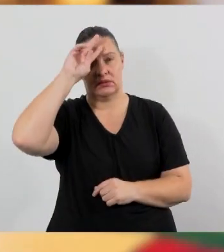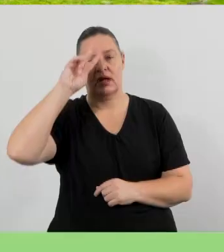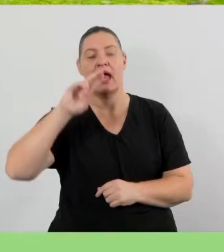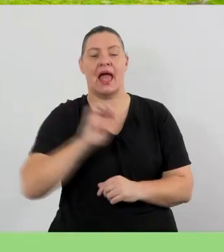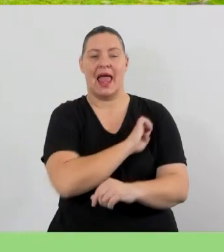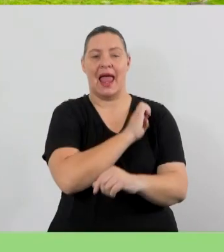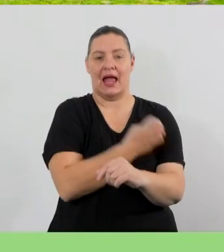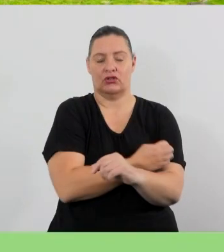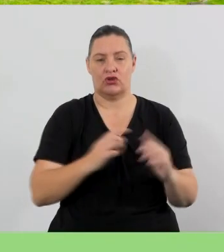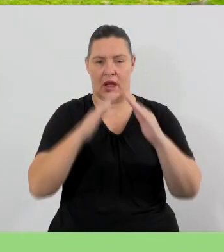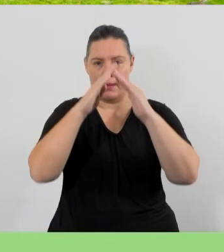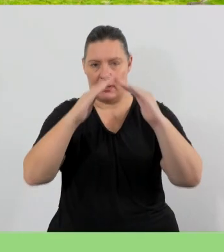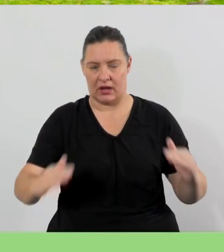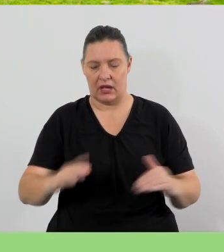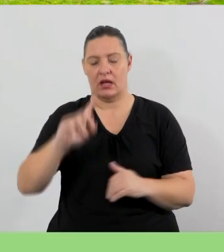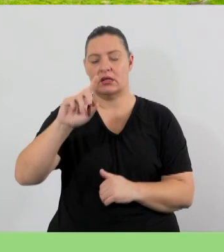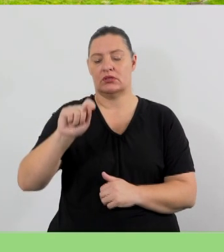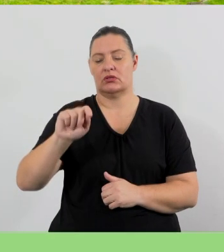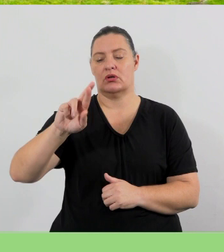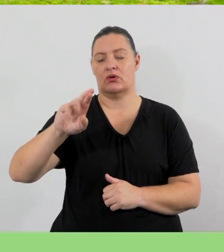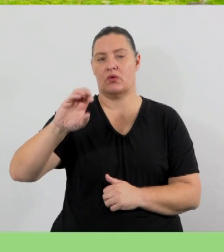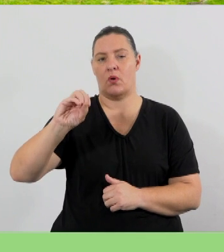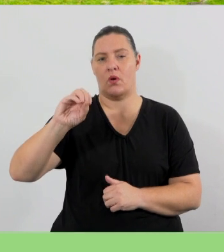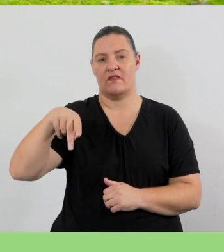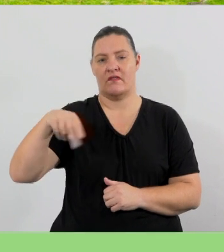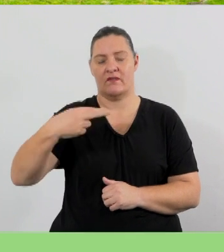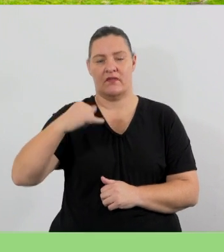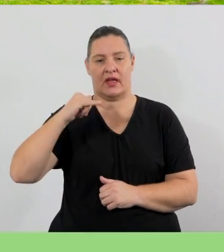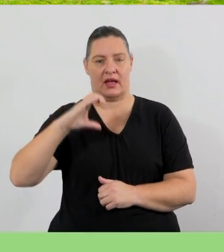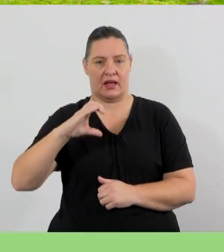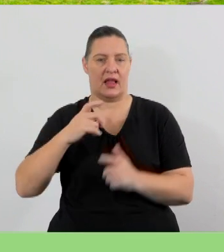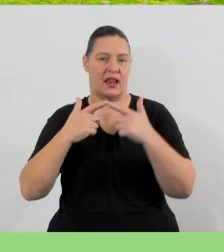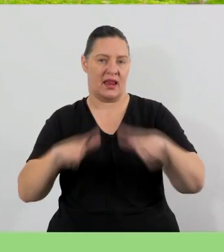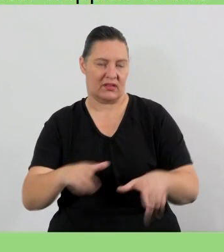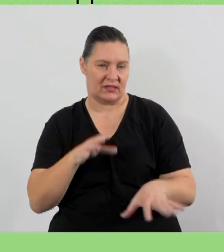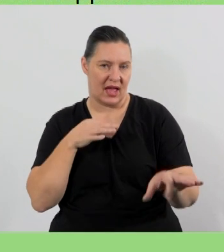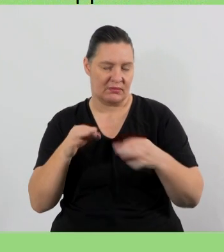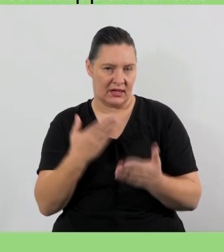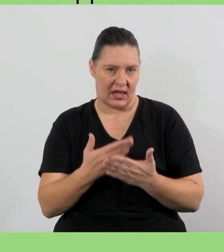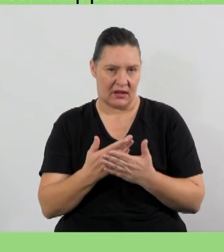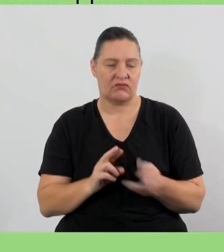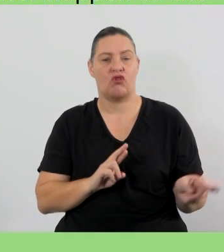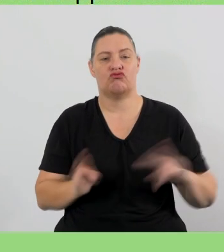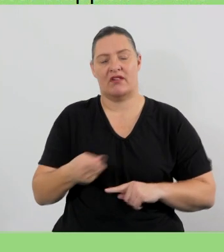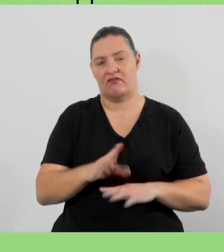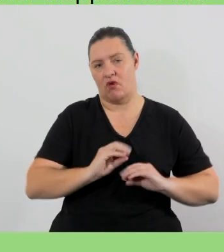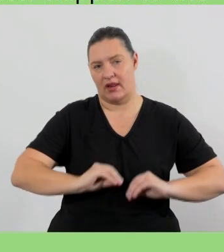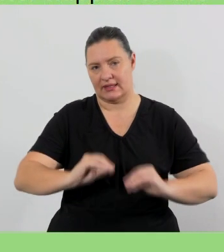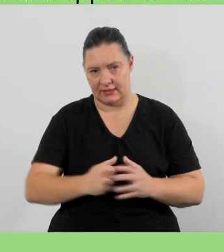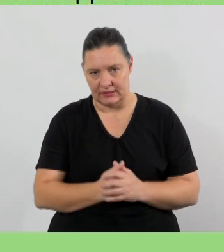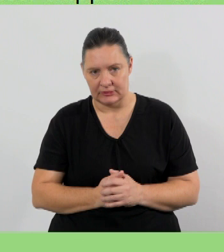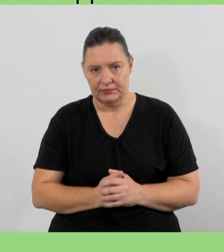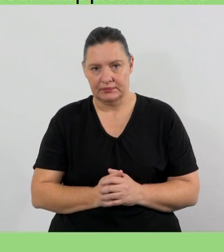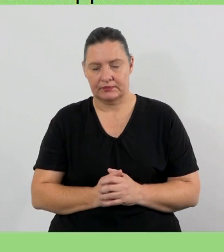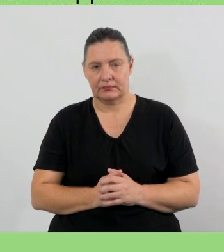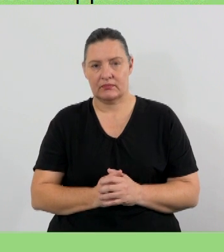energy pyramid and also trophic levels. So that is what you need to know in order for you to be ready for this lesson. So